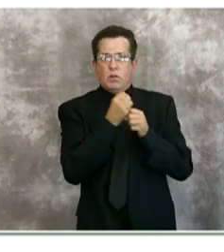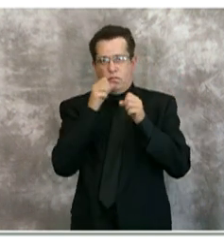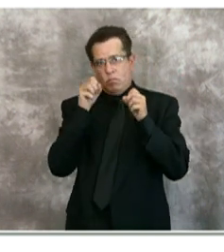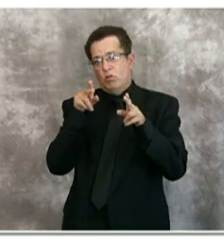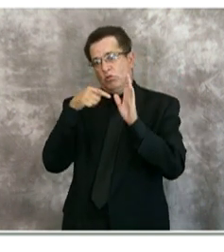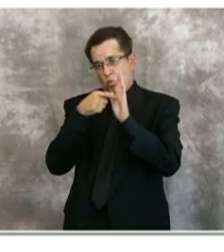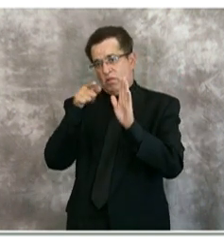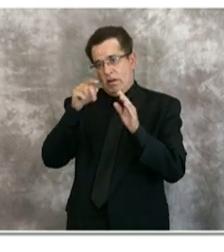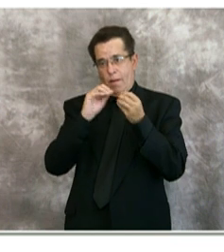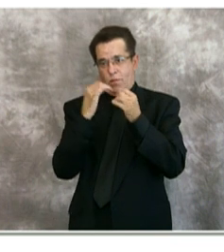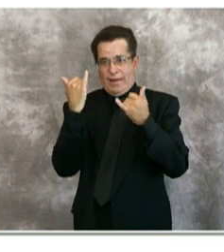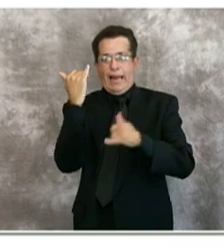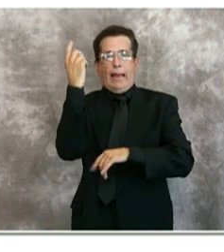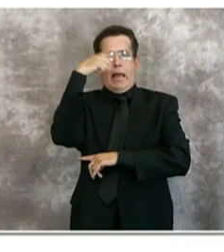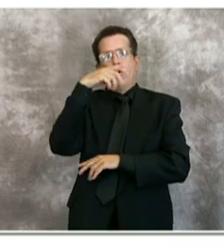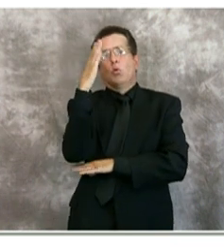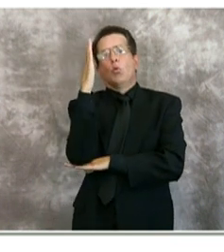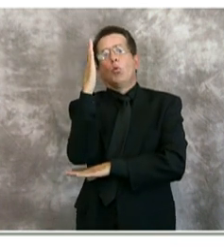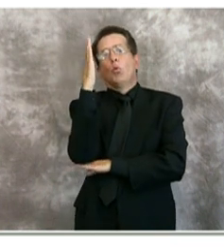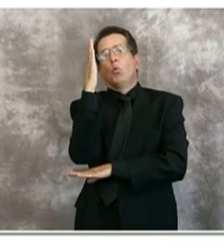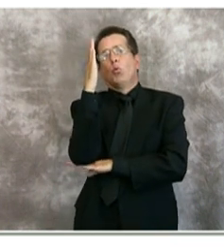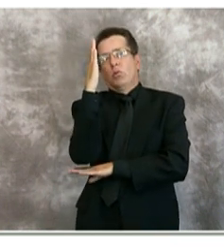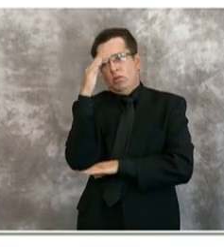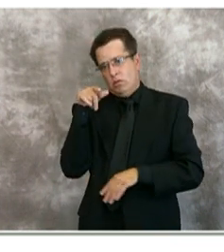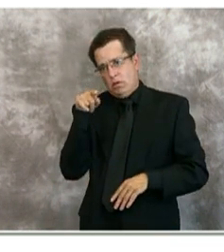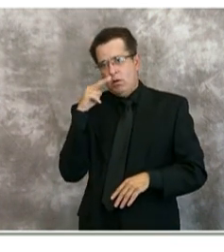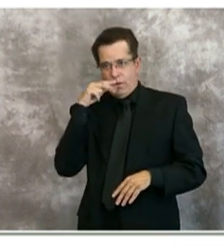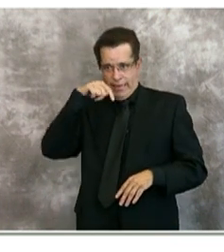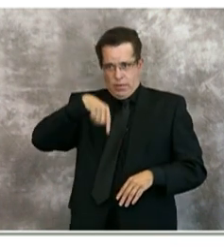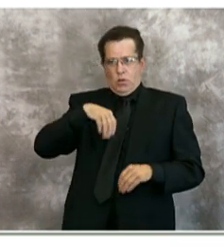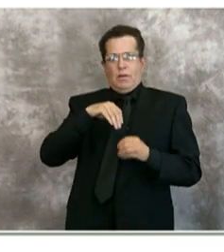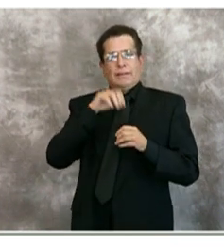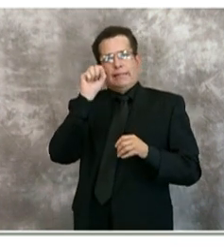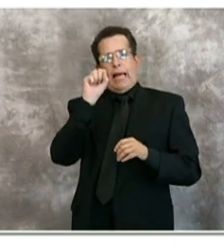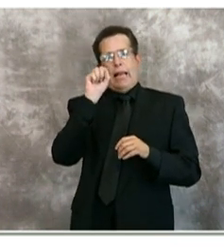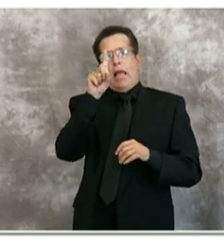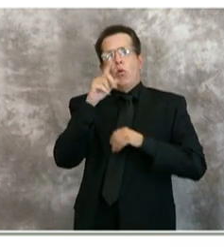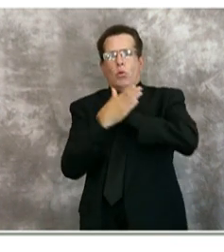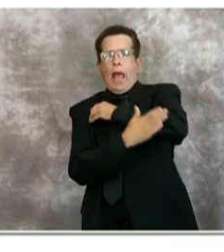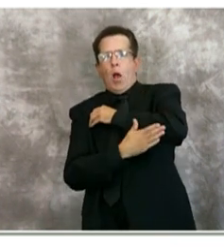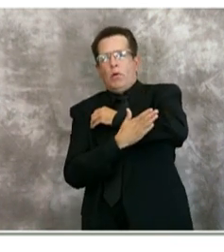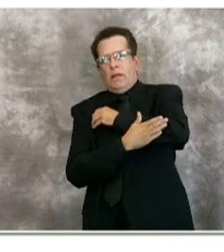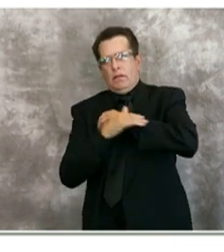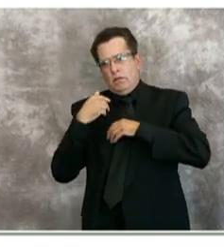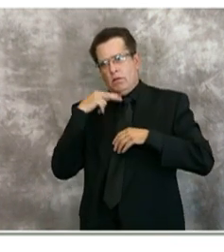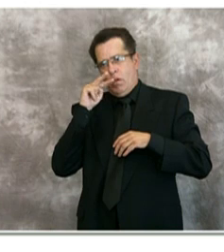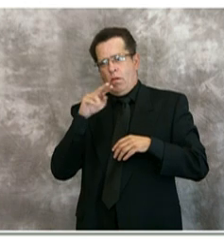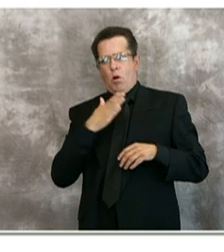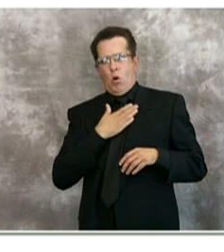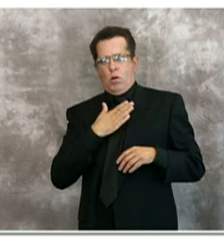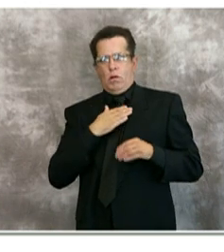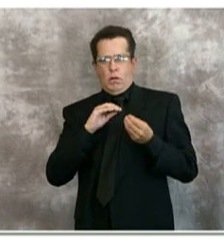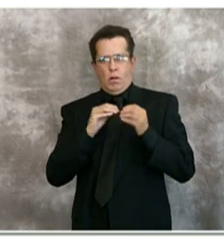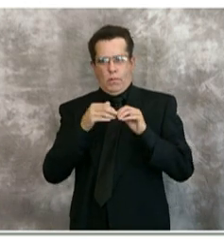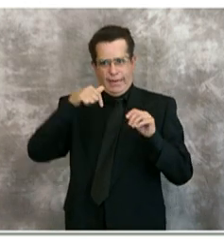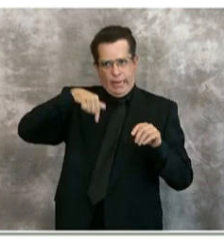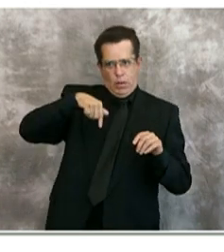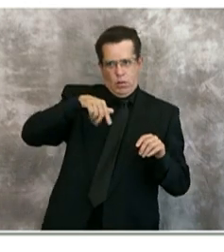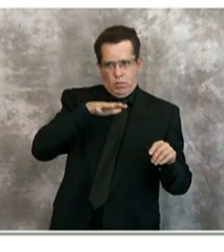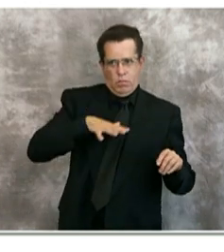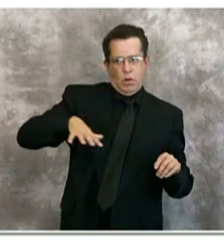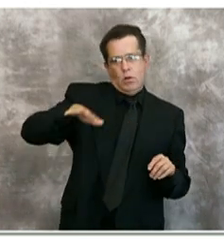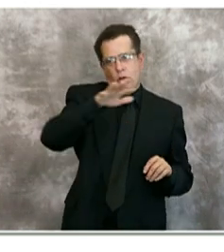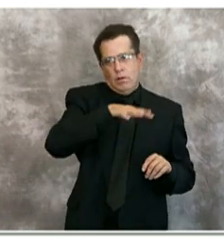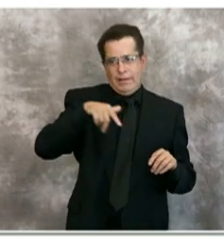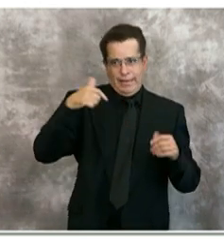noon. For our County of San Diego statistics, the total number